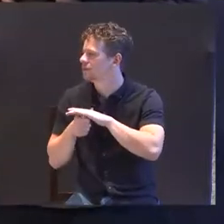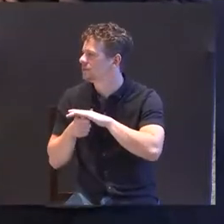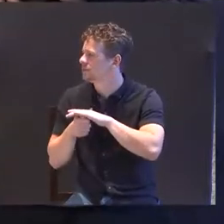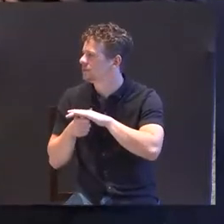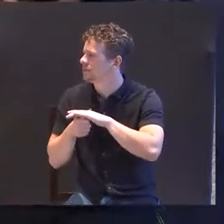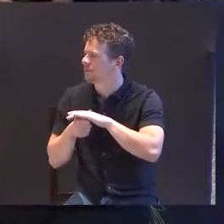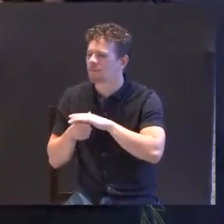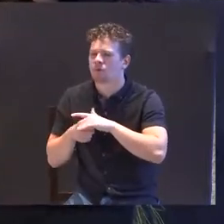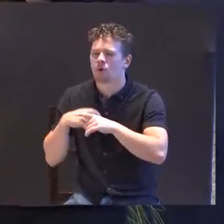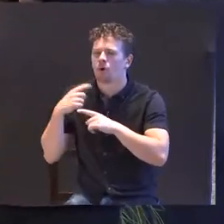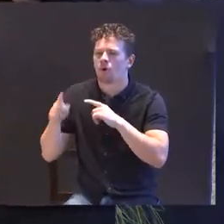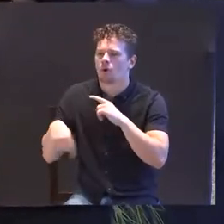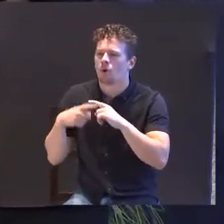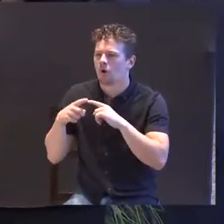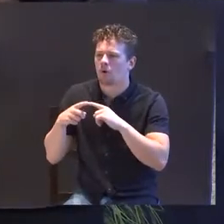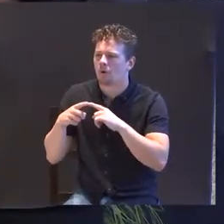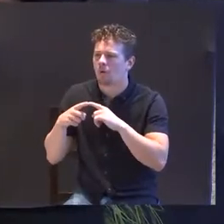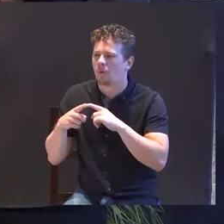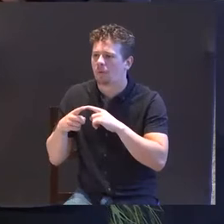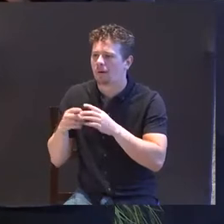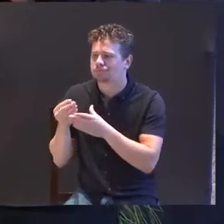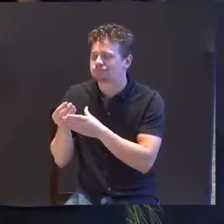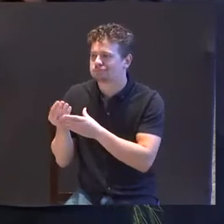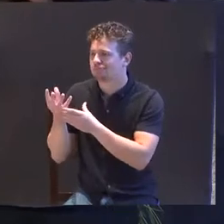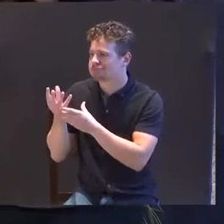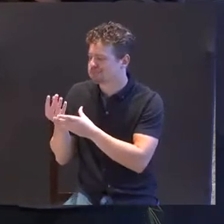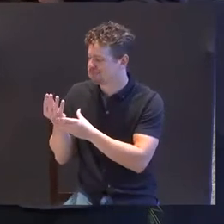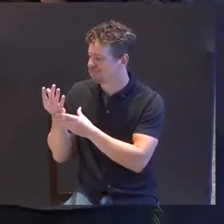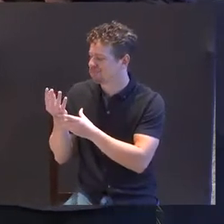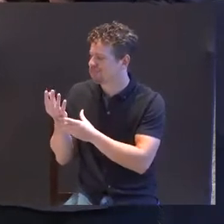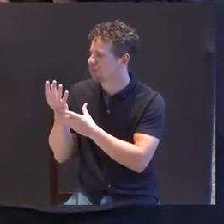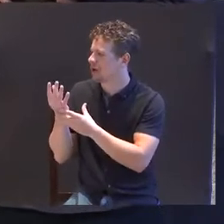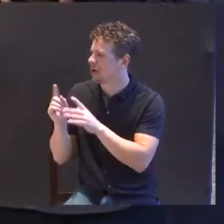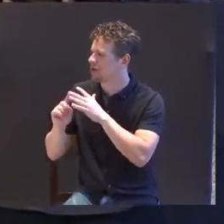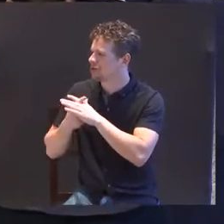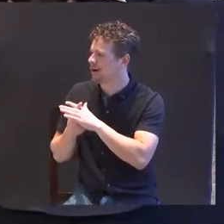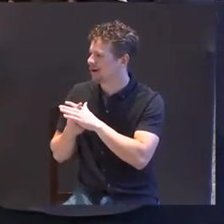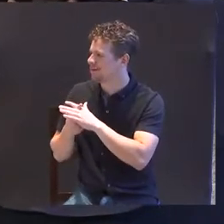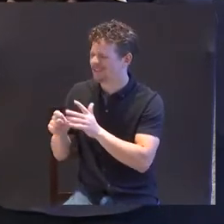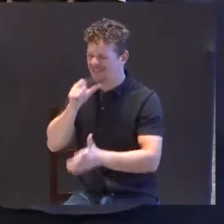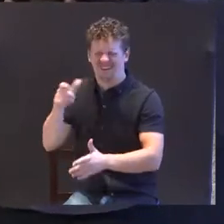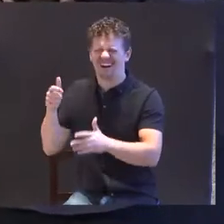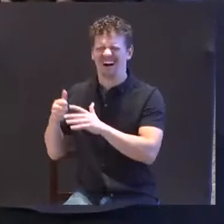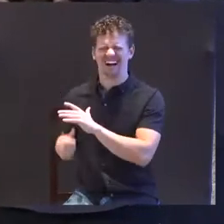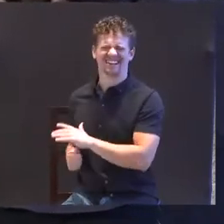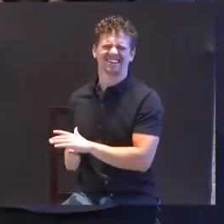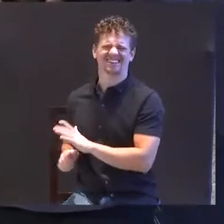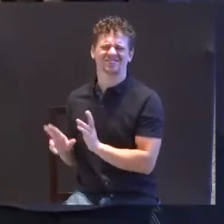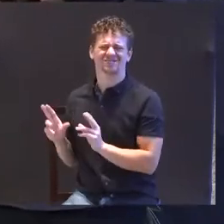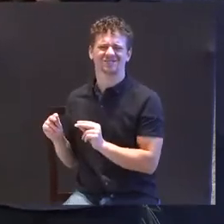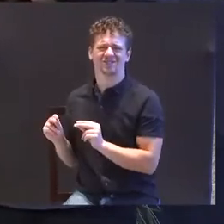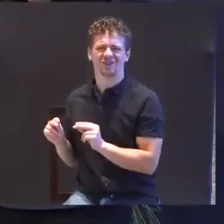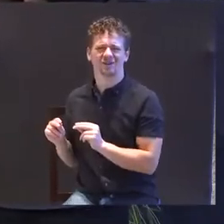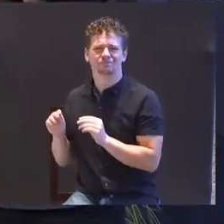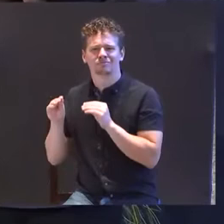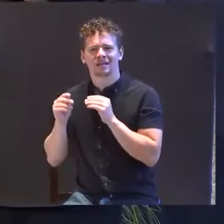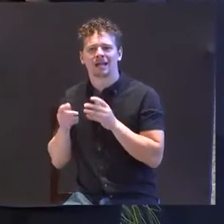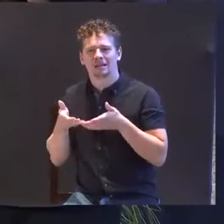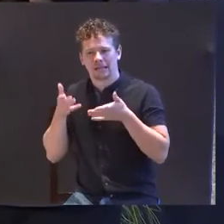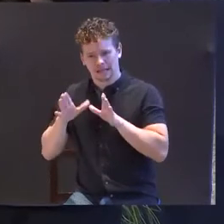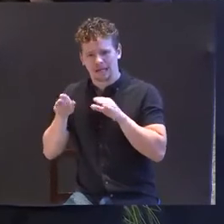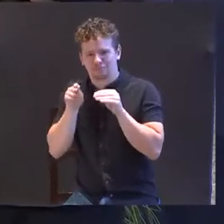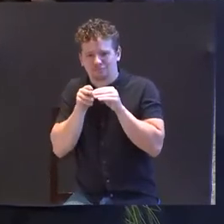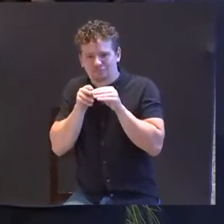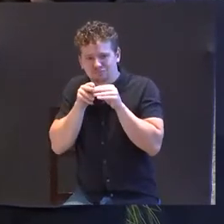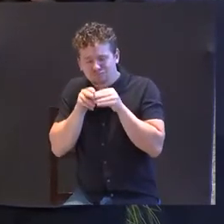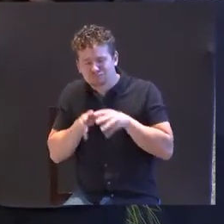puts it under a bushel basket, but on the lampstand, and it gives light to all in the house. In the same way,